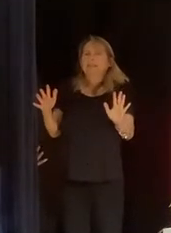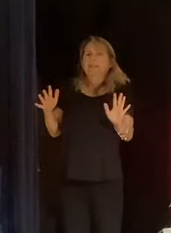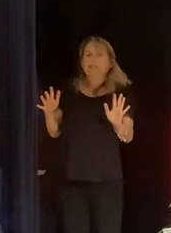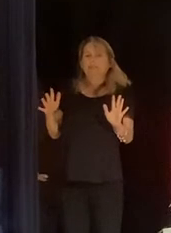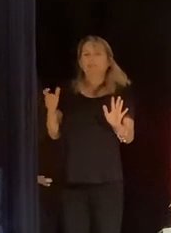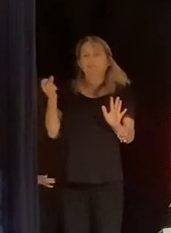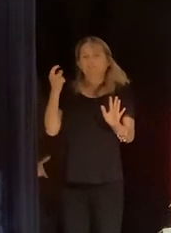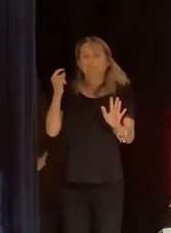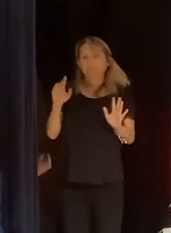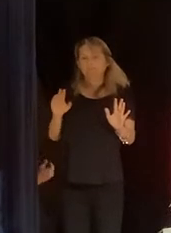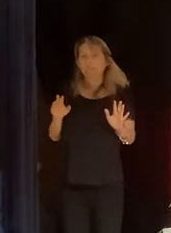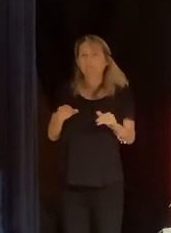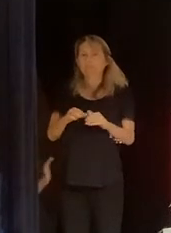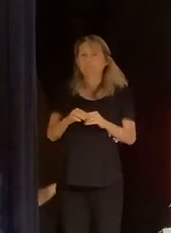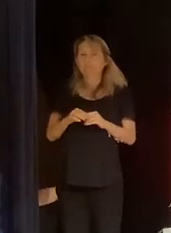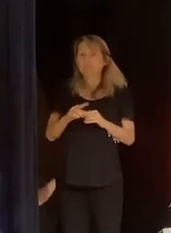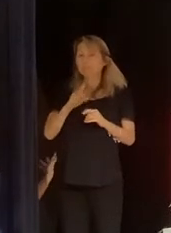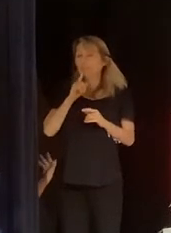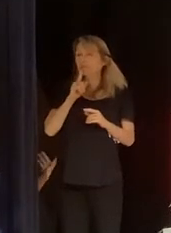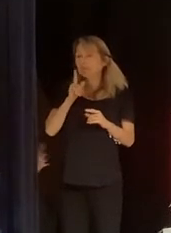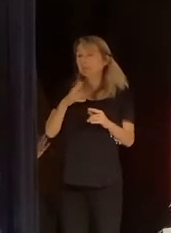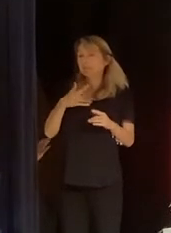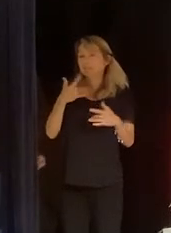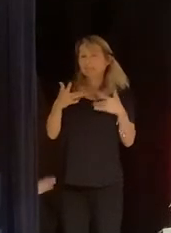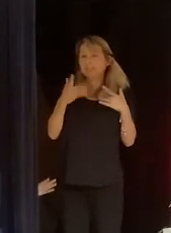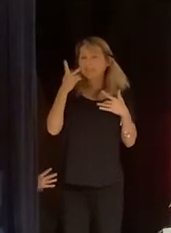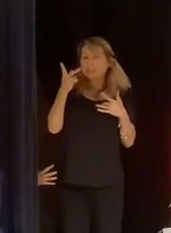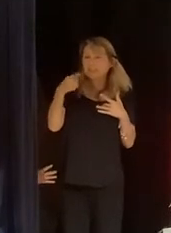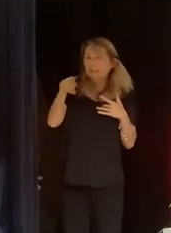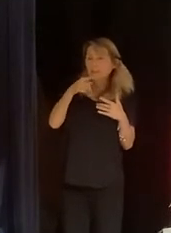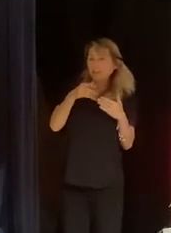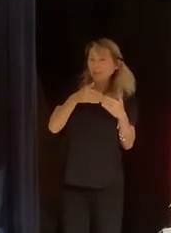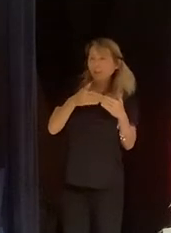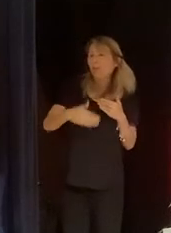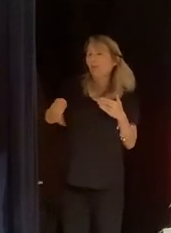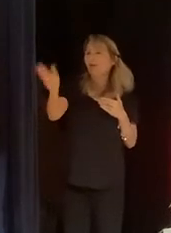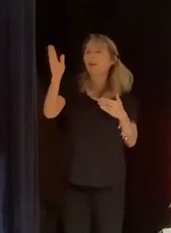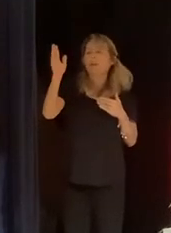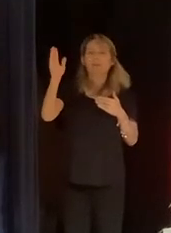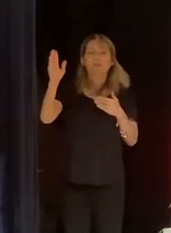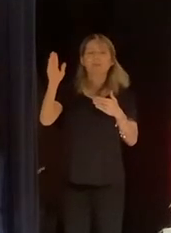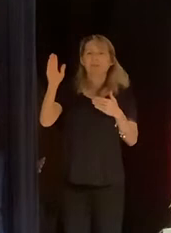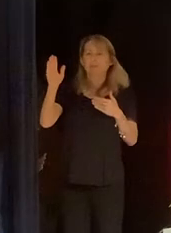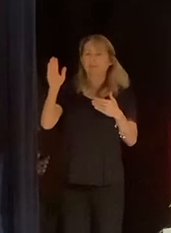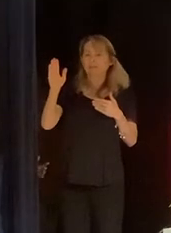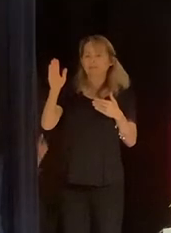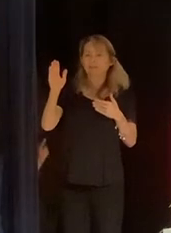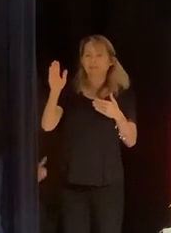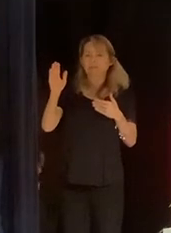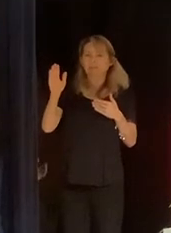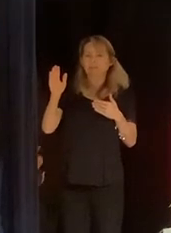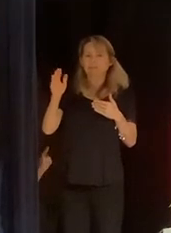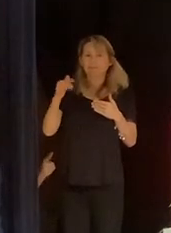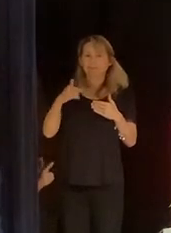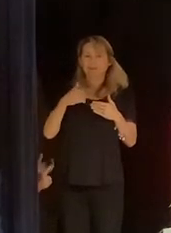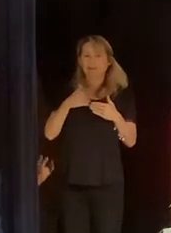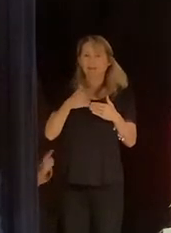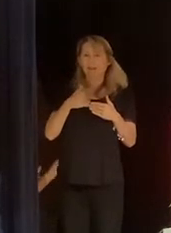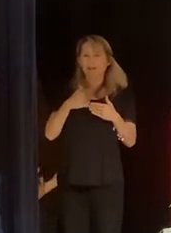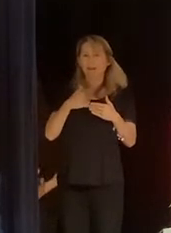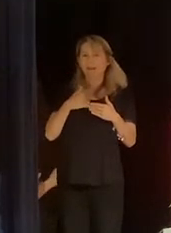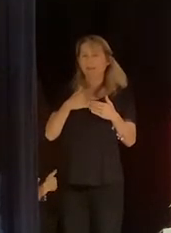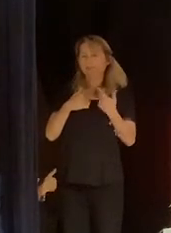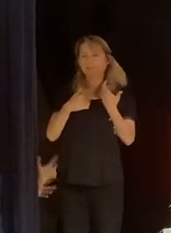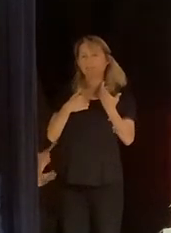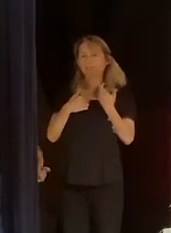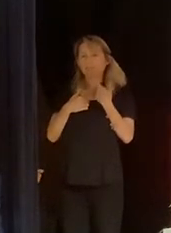us. But we are excited to see you move through this next stage. I need to really extend